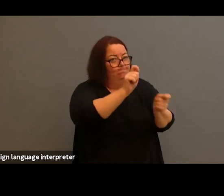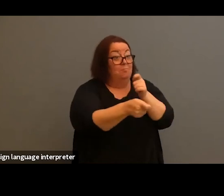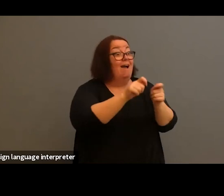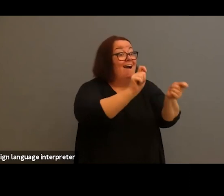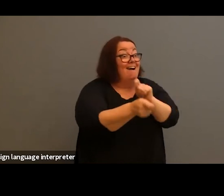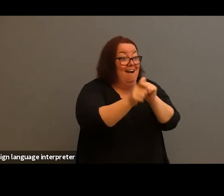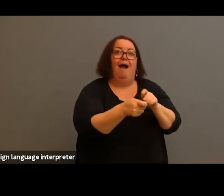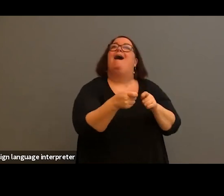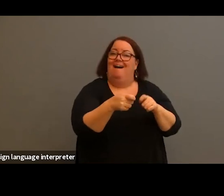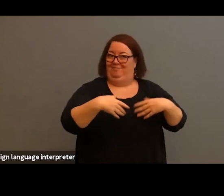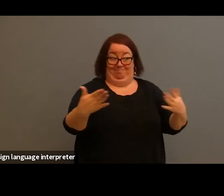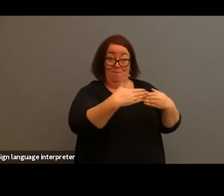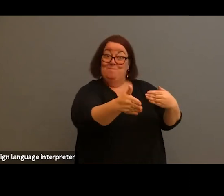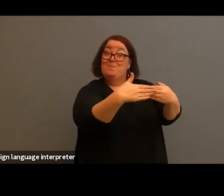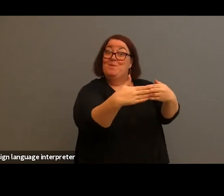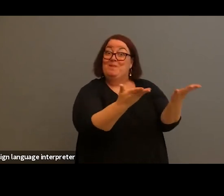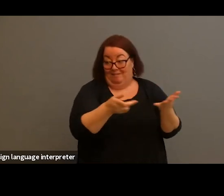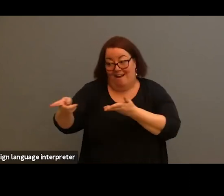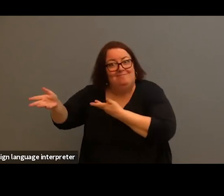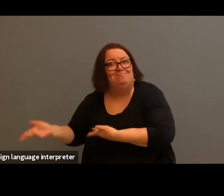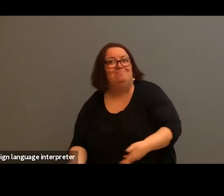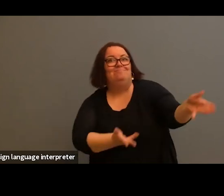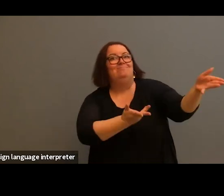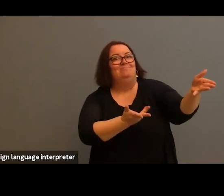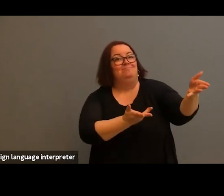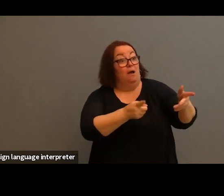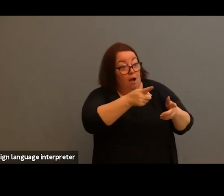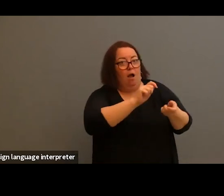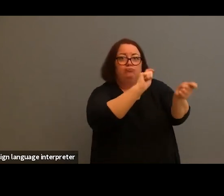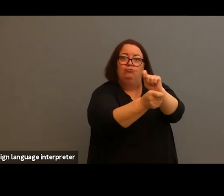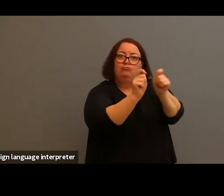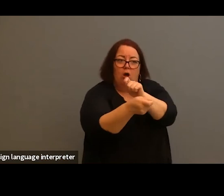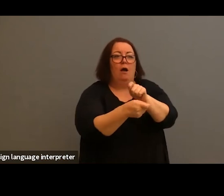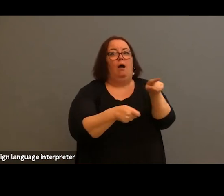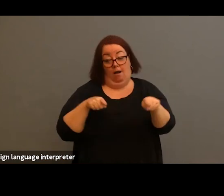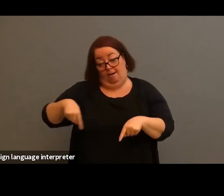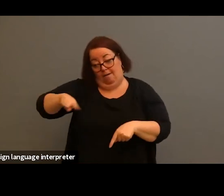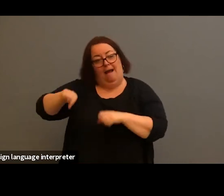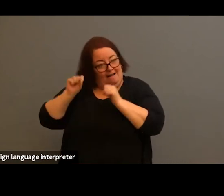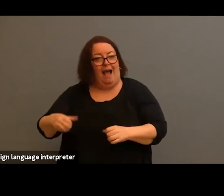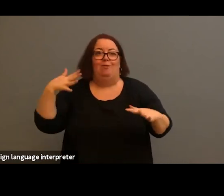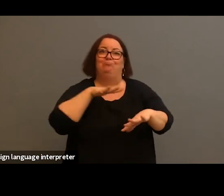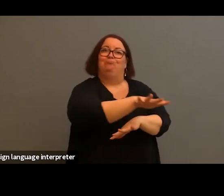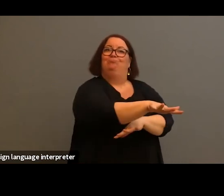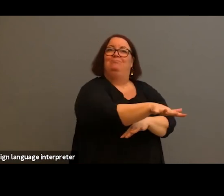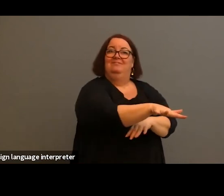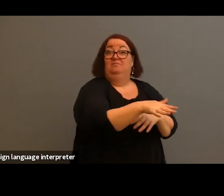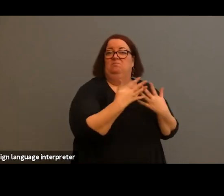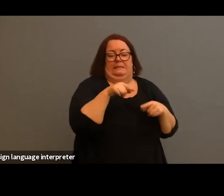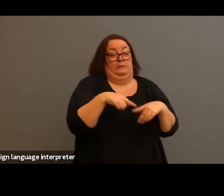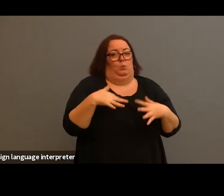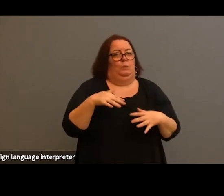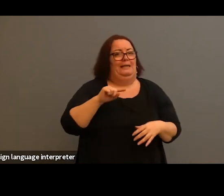to individuals with disabilities. This is the philosophy and this is the approach that we have